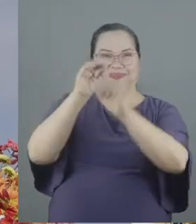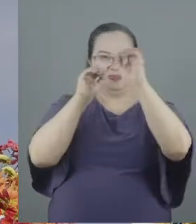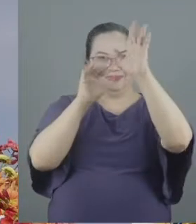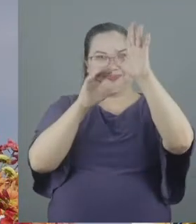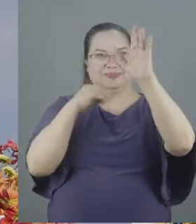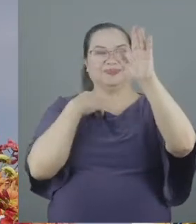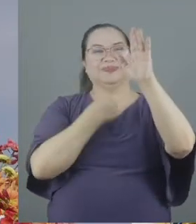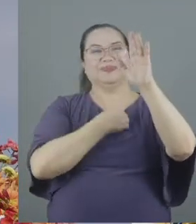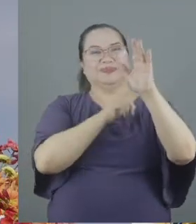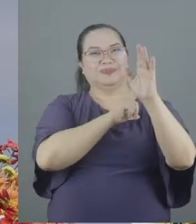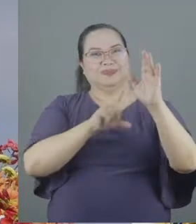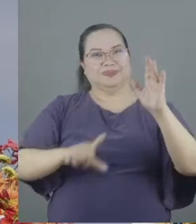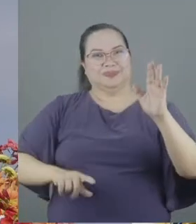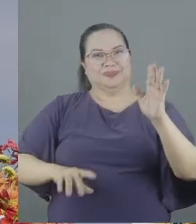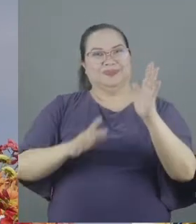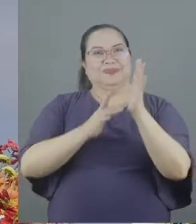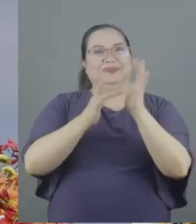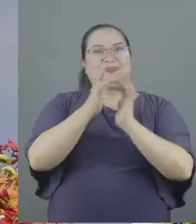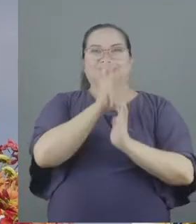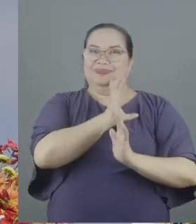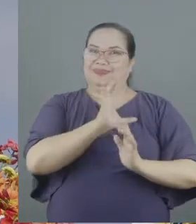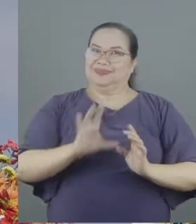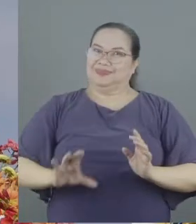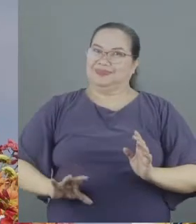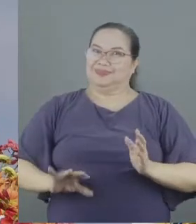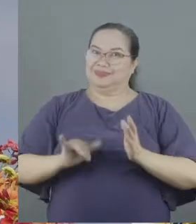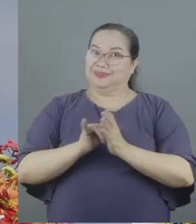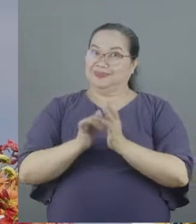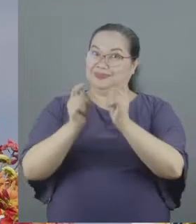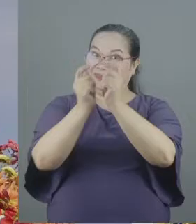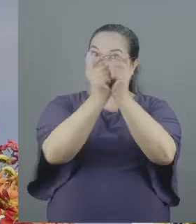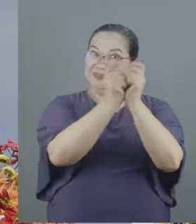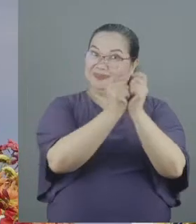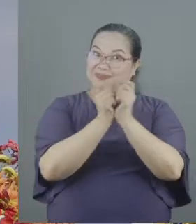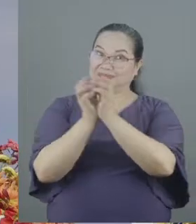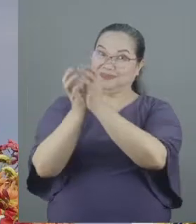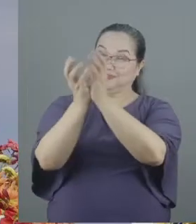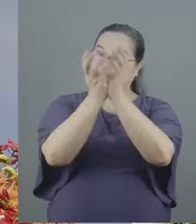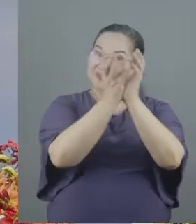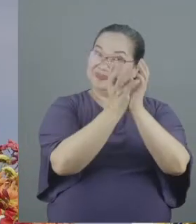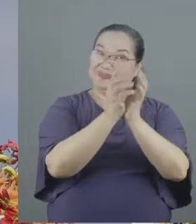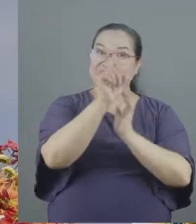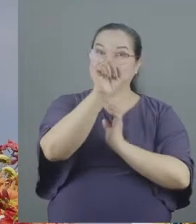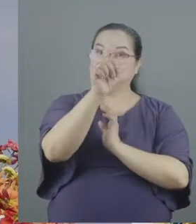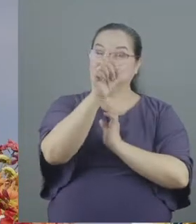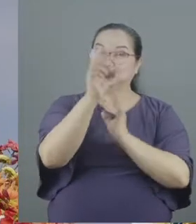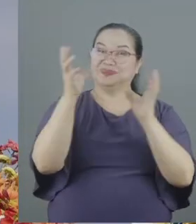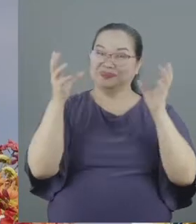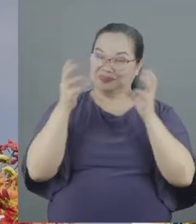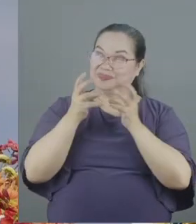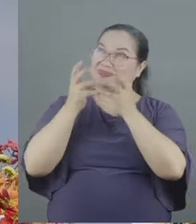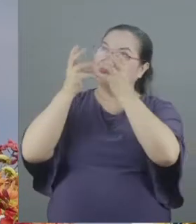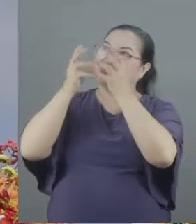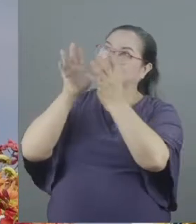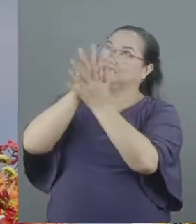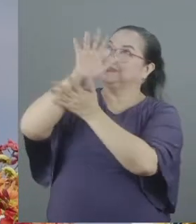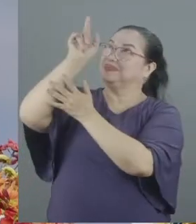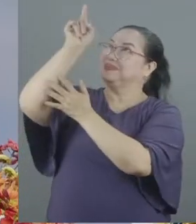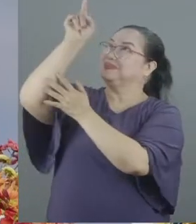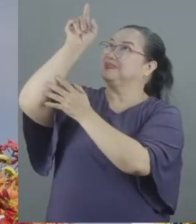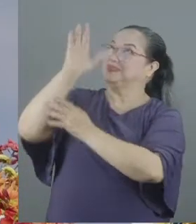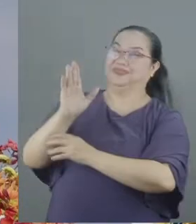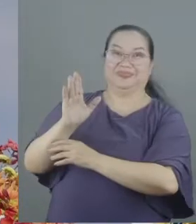our Lord Jesus Christ, that together you may with one voice glorify the God and Father